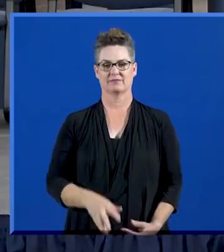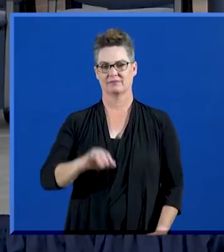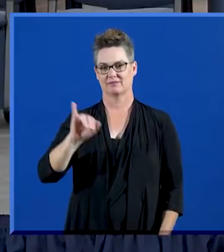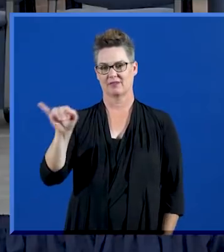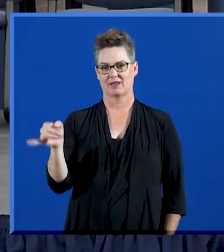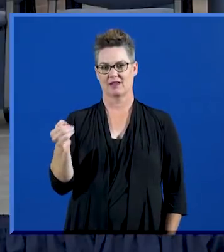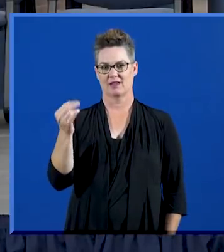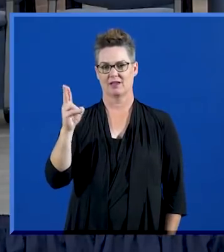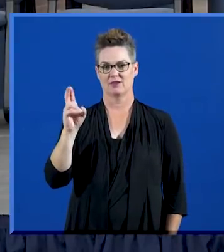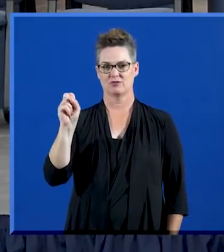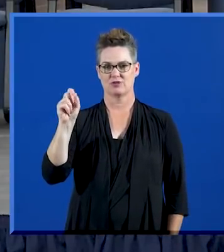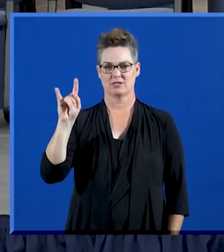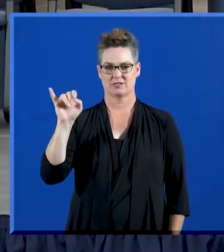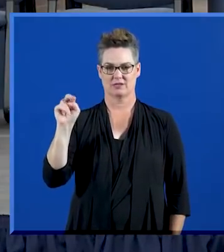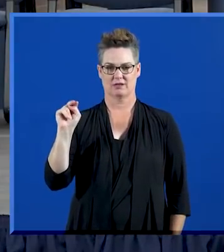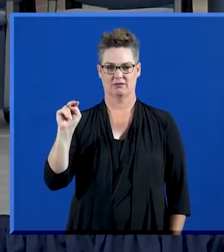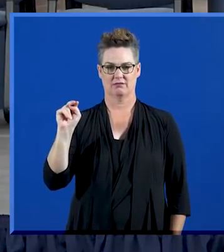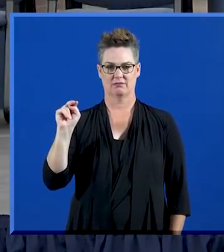Justin Kamoff.